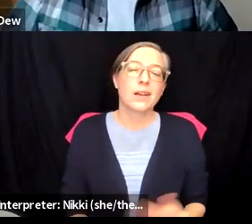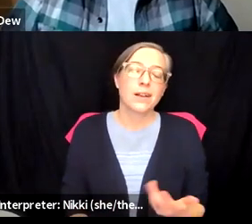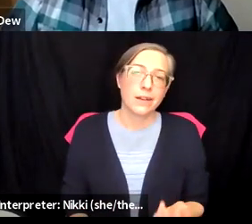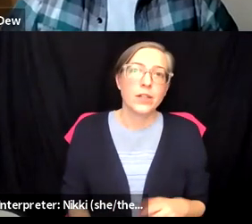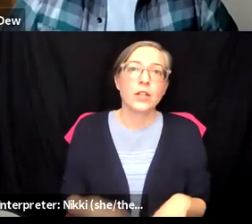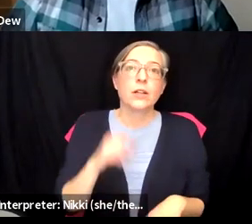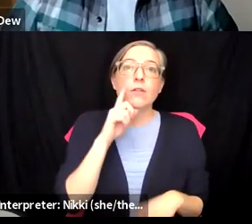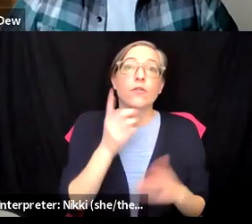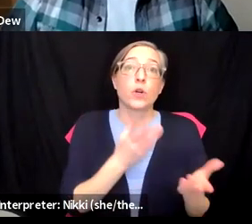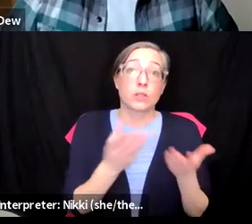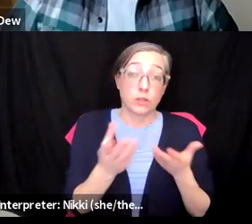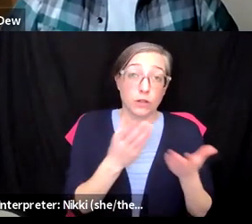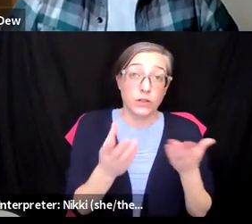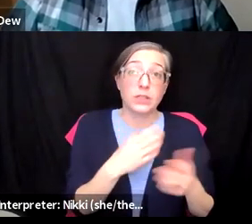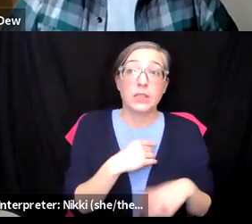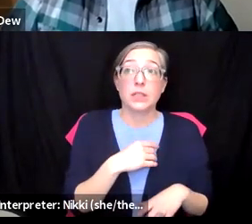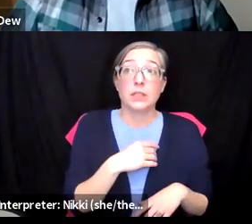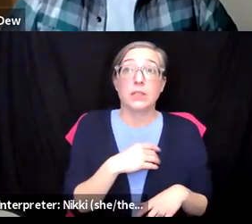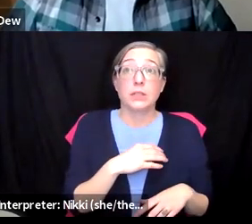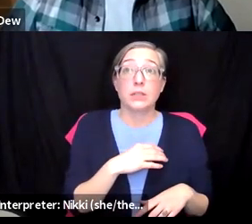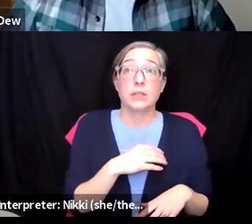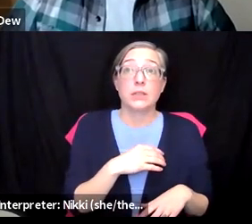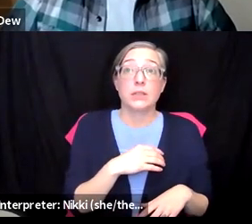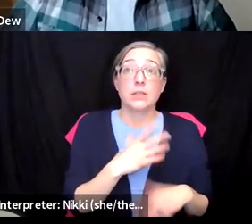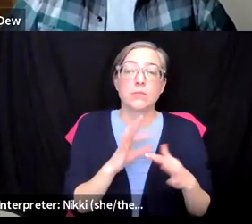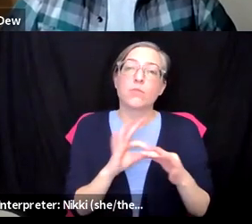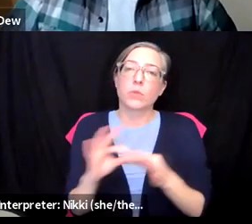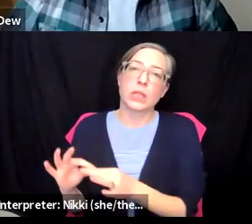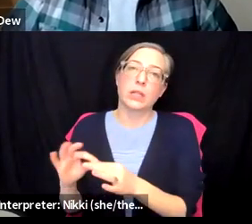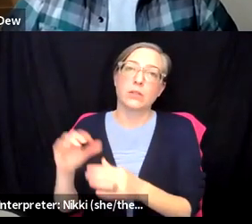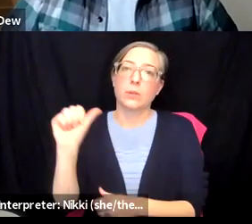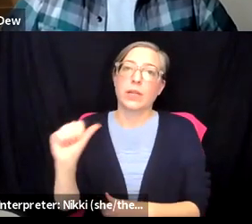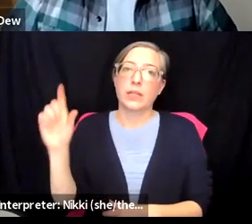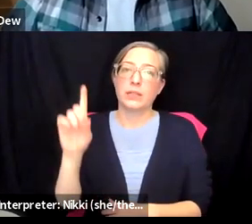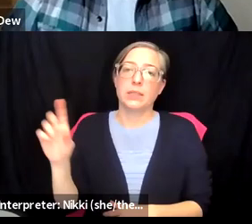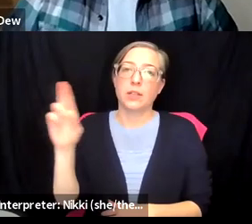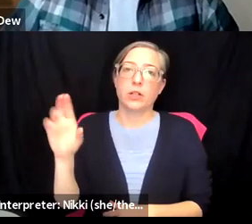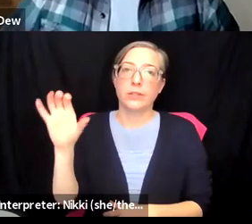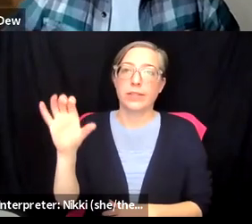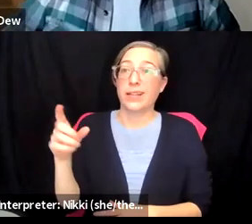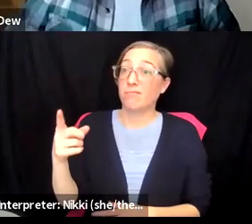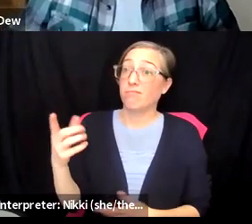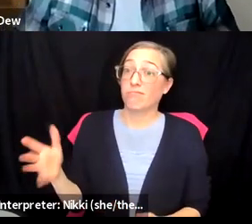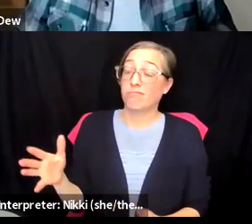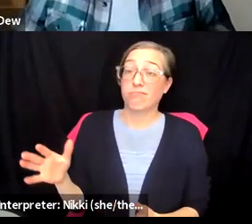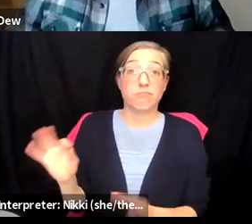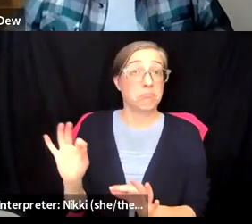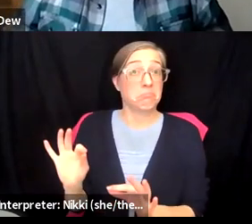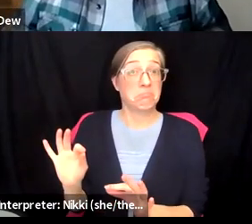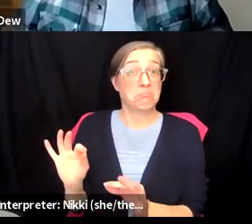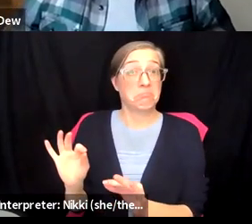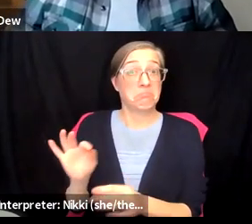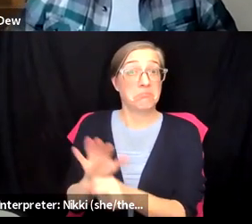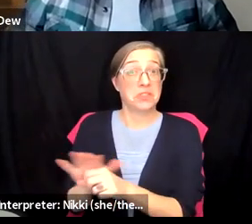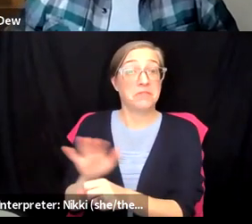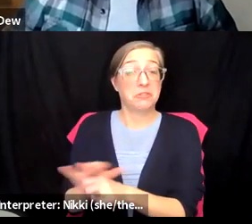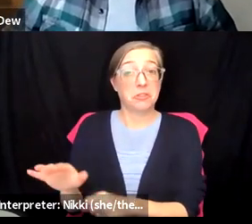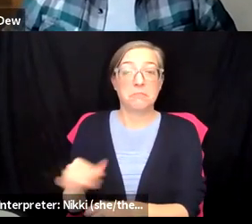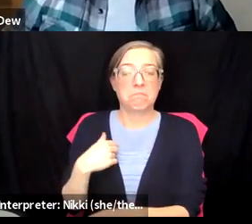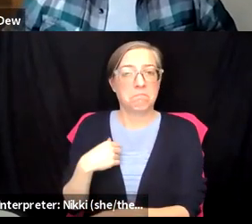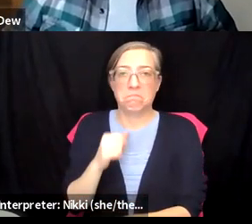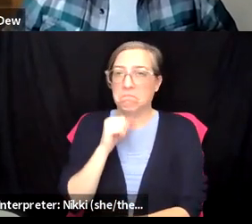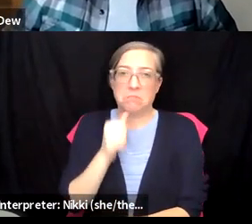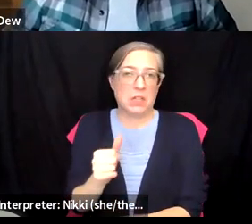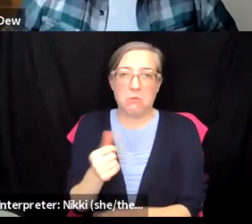services as they relate to the ADRC and everything. So as Andrea said, I'm not going to try to cover that again, but